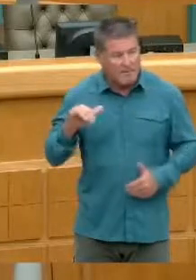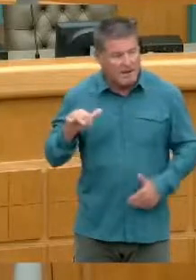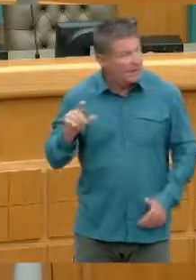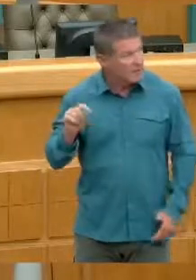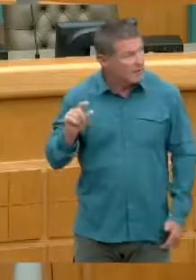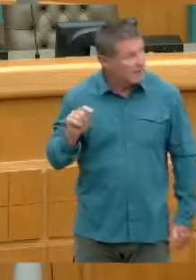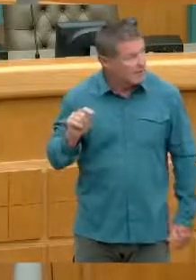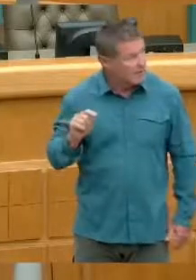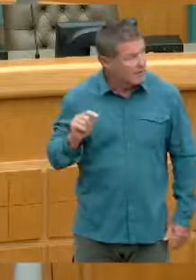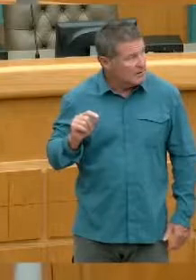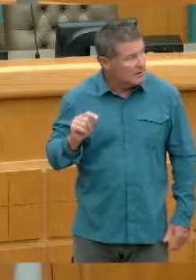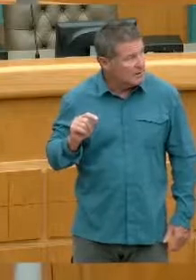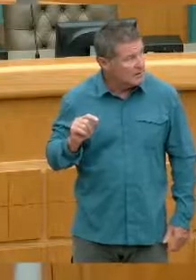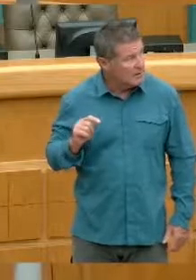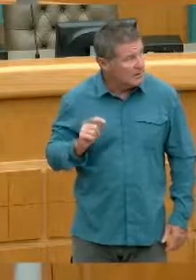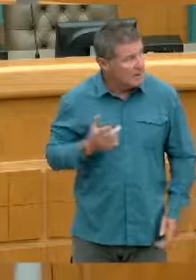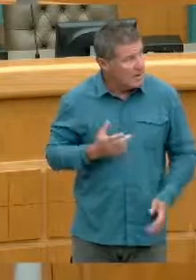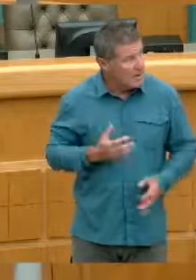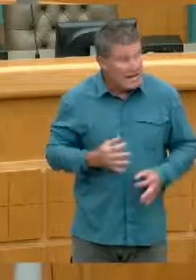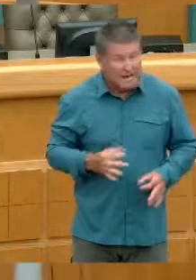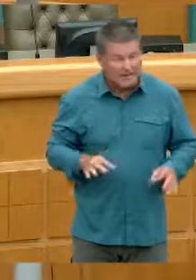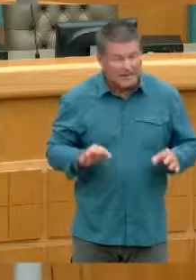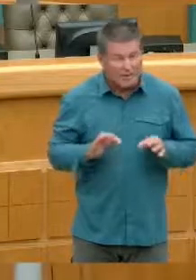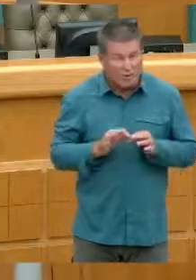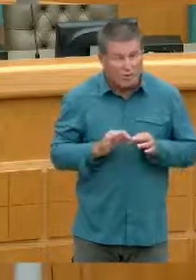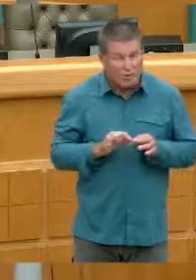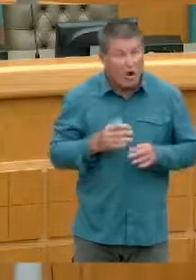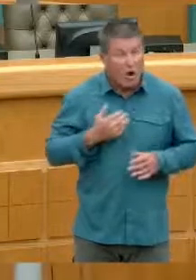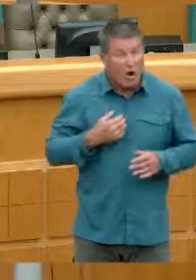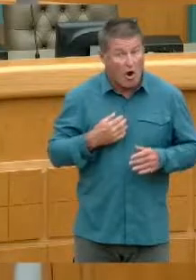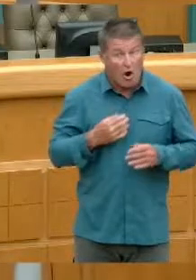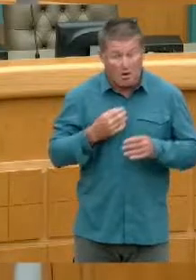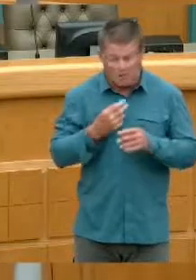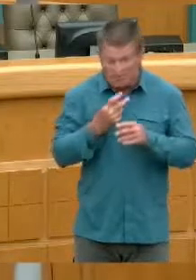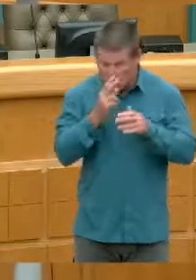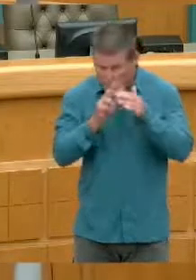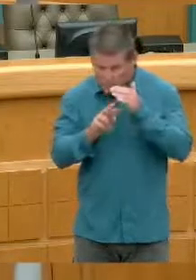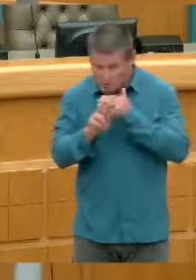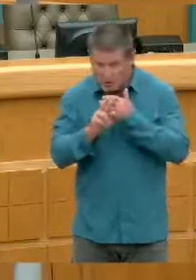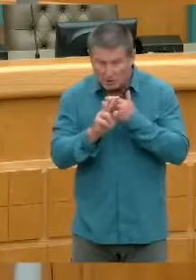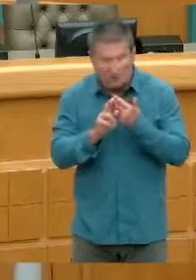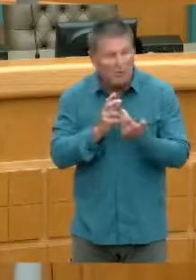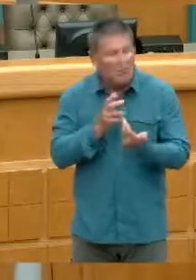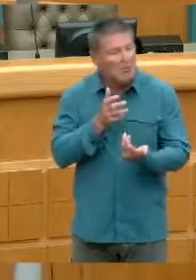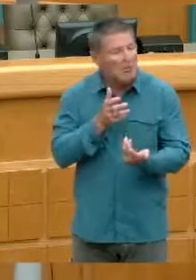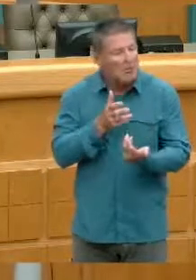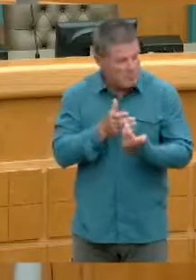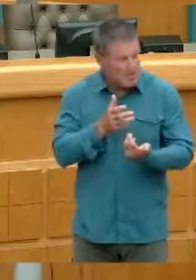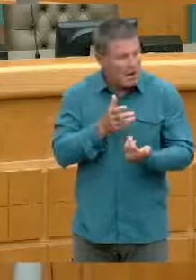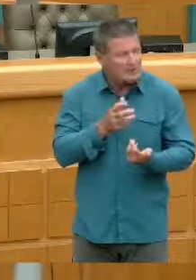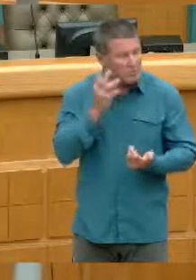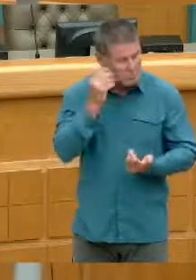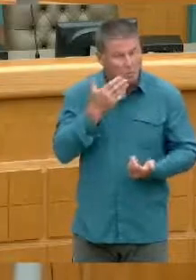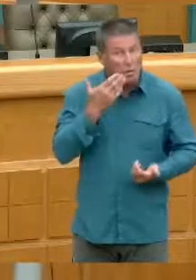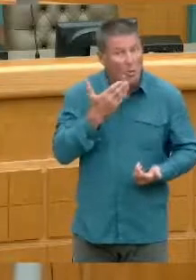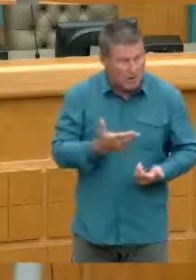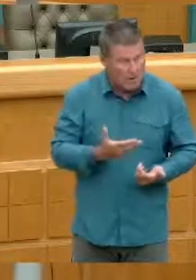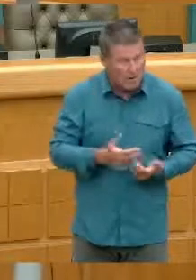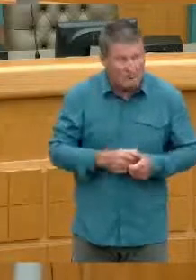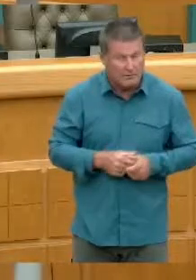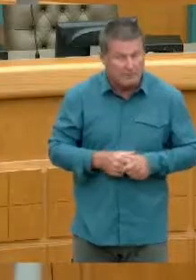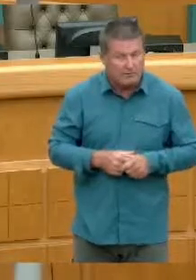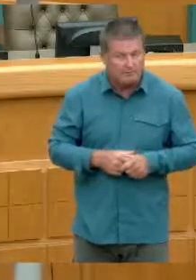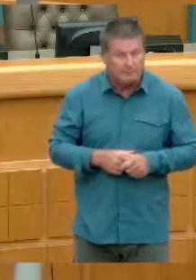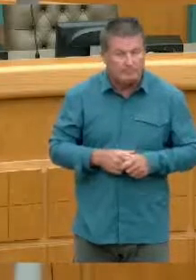And so the important thing is that we're fitting the data very well in the last few weeks and presently, and the prediction is that we're going to see